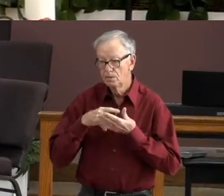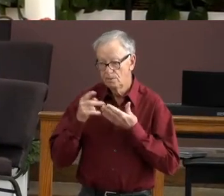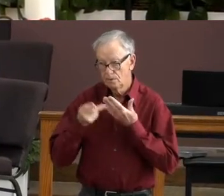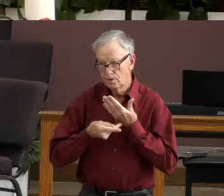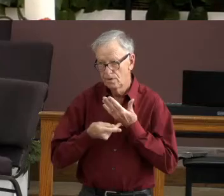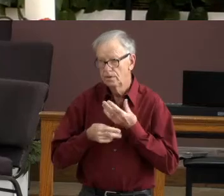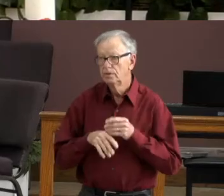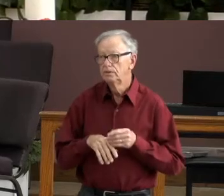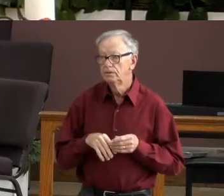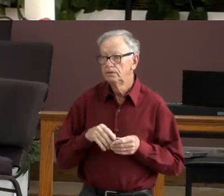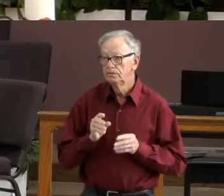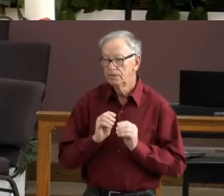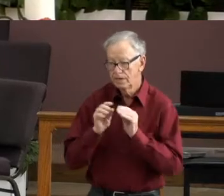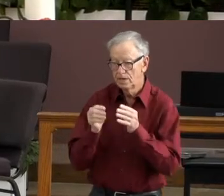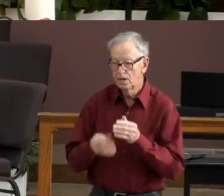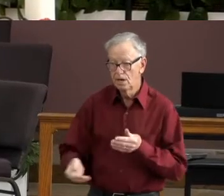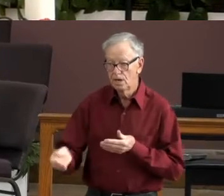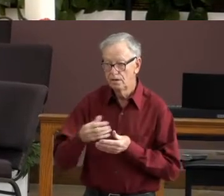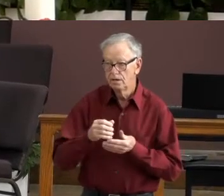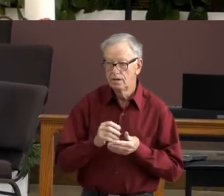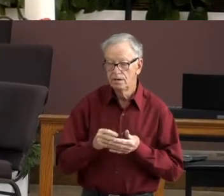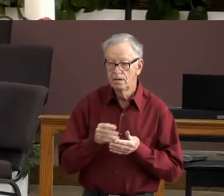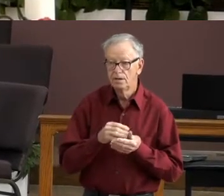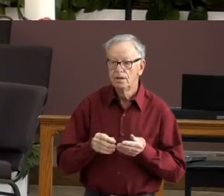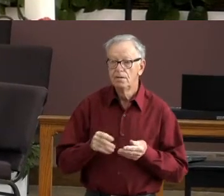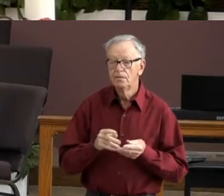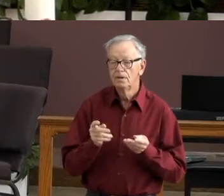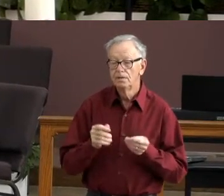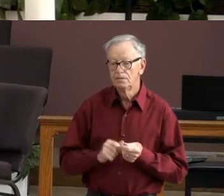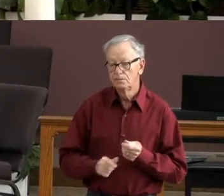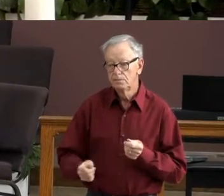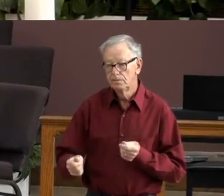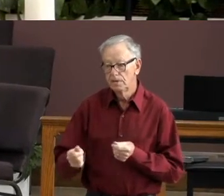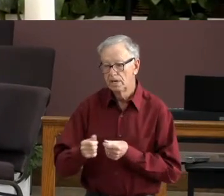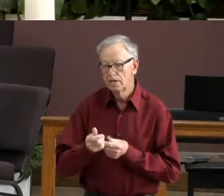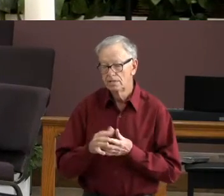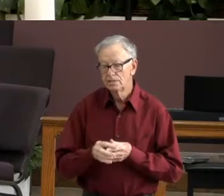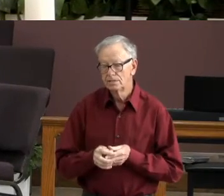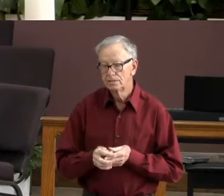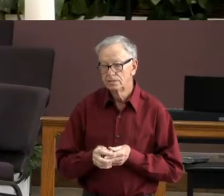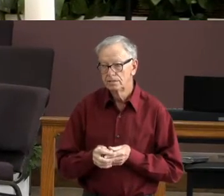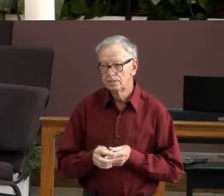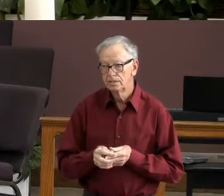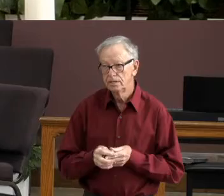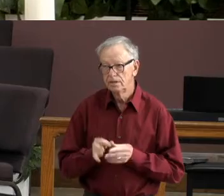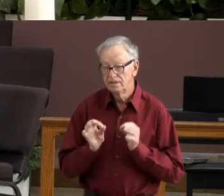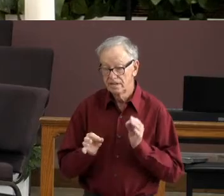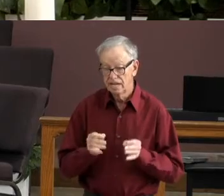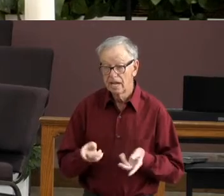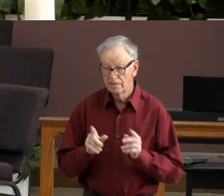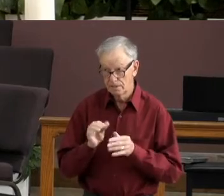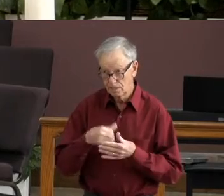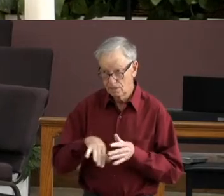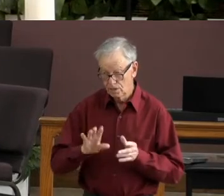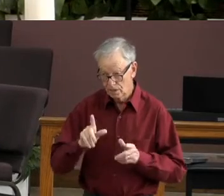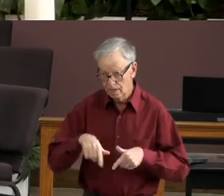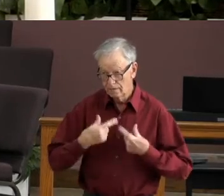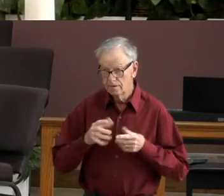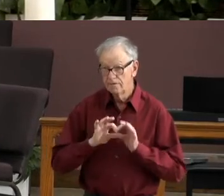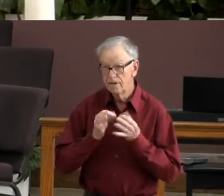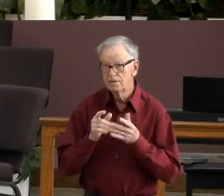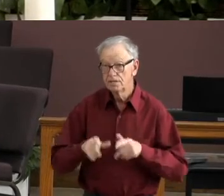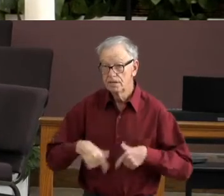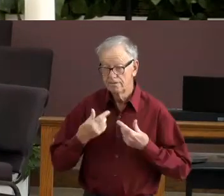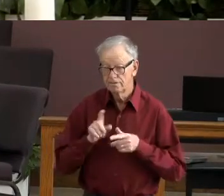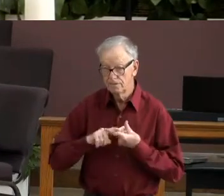comes by. If you'd like information about the church, you can mark that on there. Also, please, if there's anything going on in your life or your family's life or some